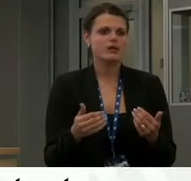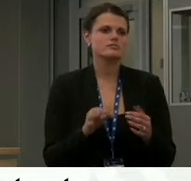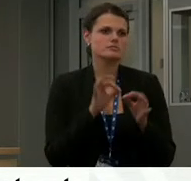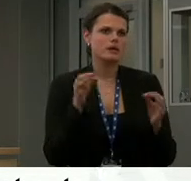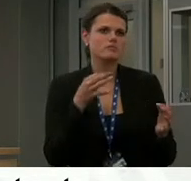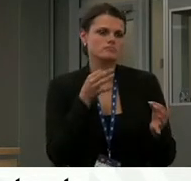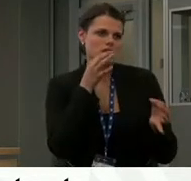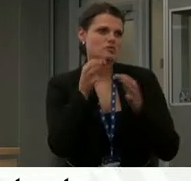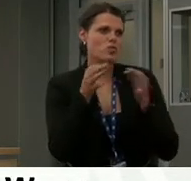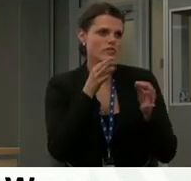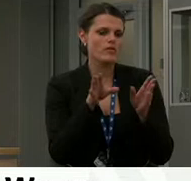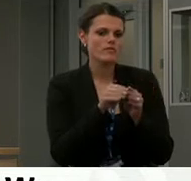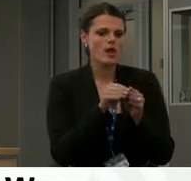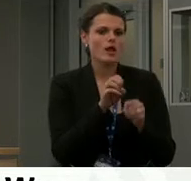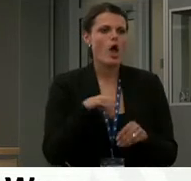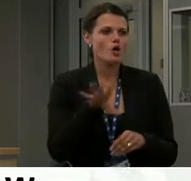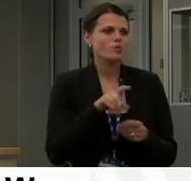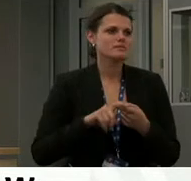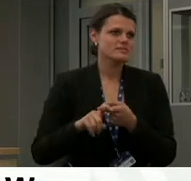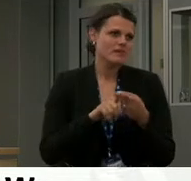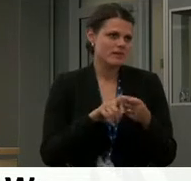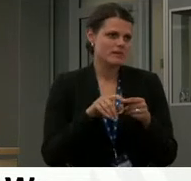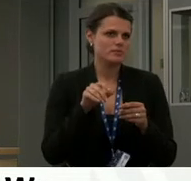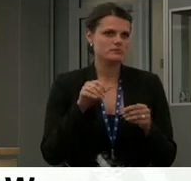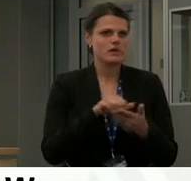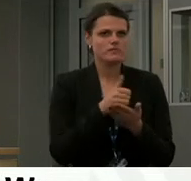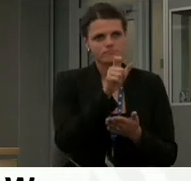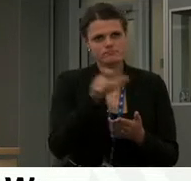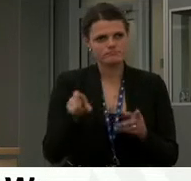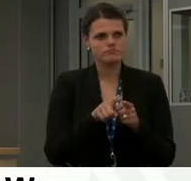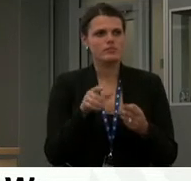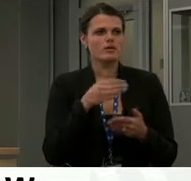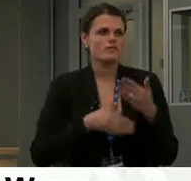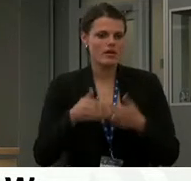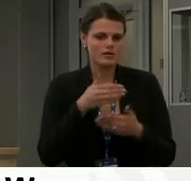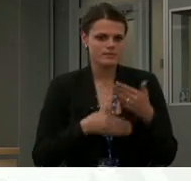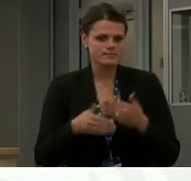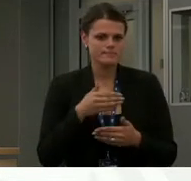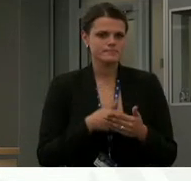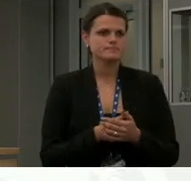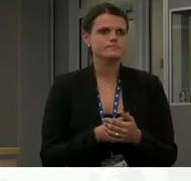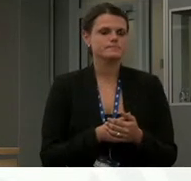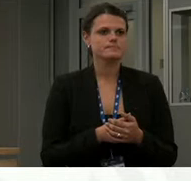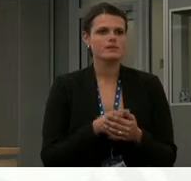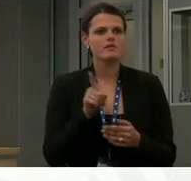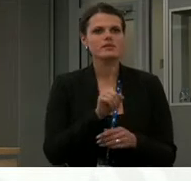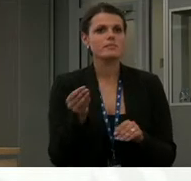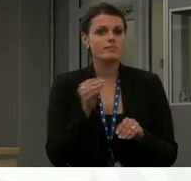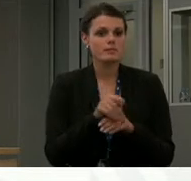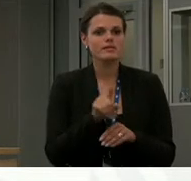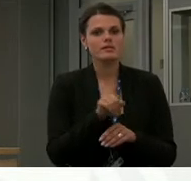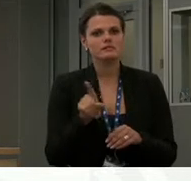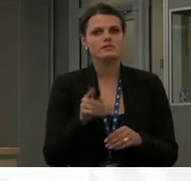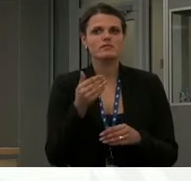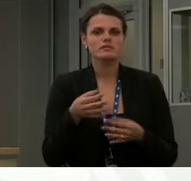in a dialogue with the UN Committee on the Rights of Persons with Disability on how the EU has implemented its